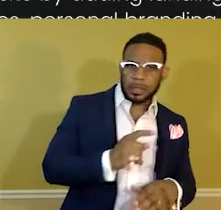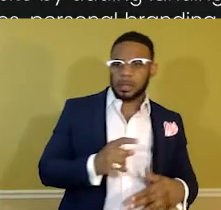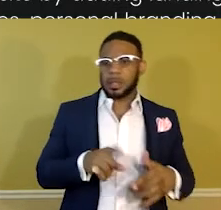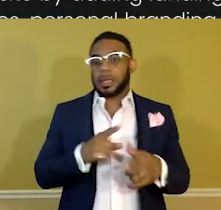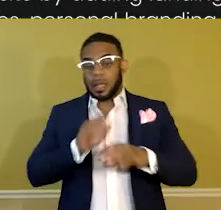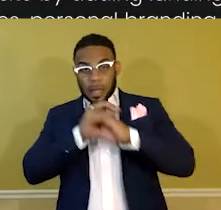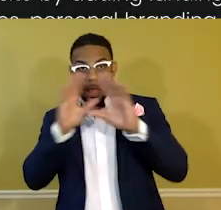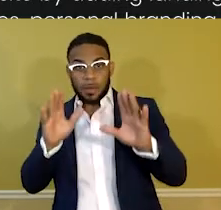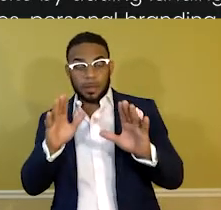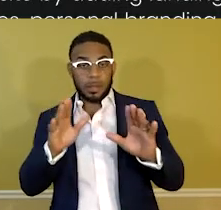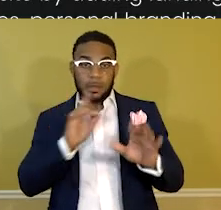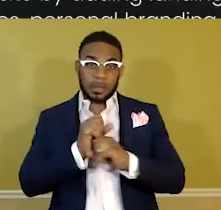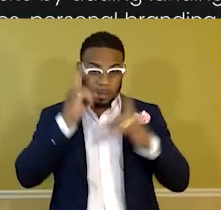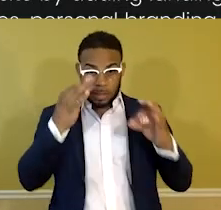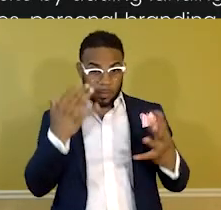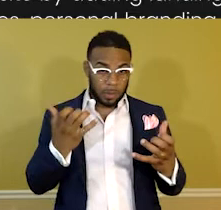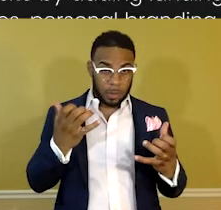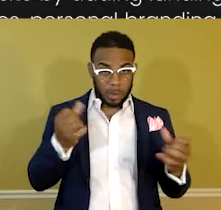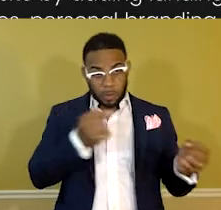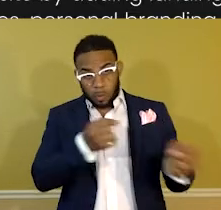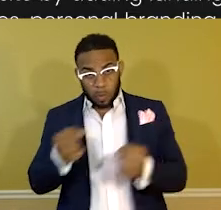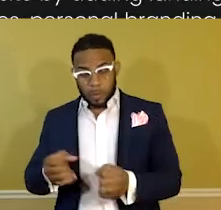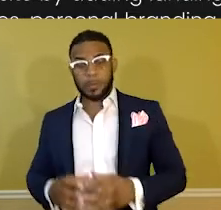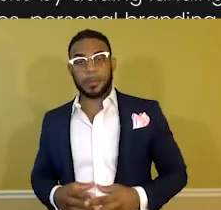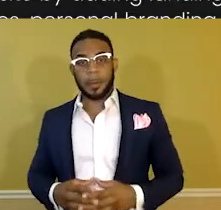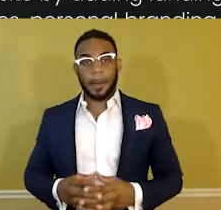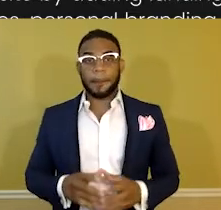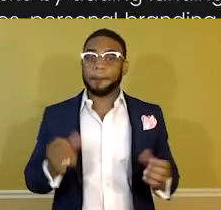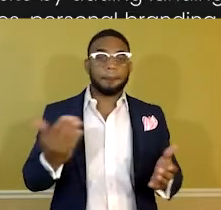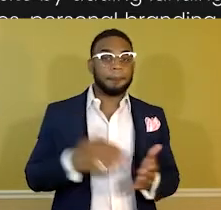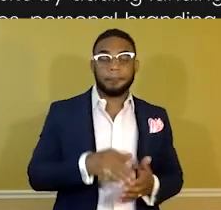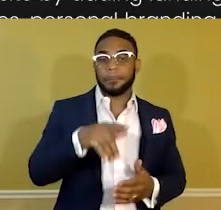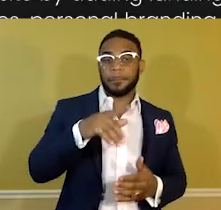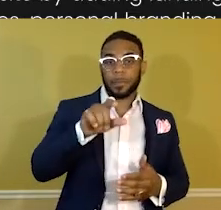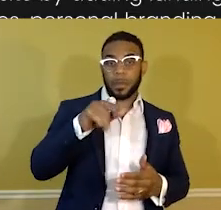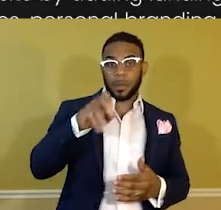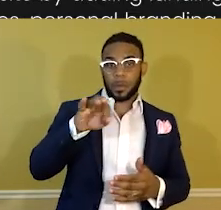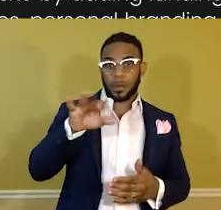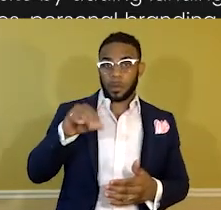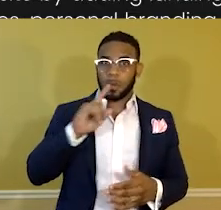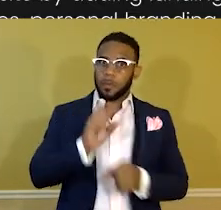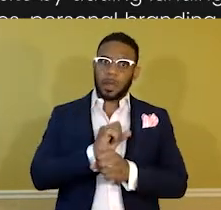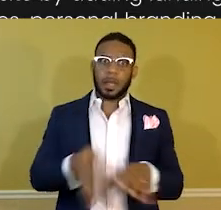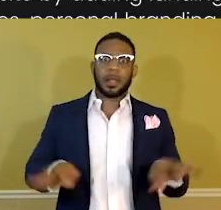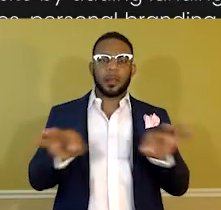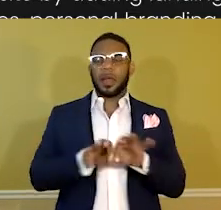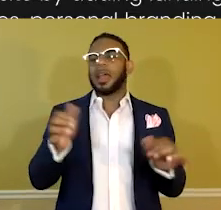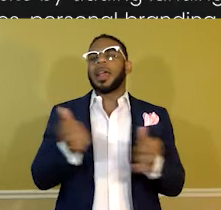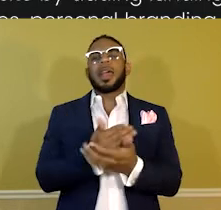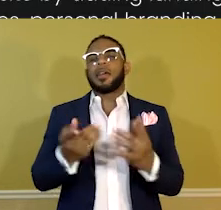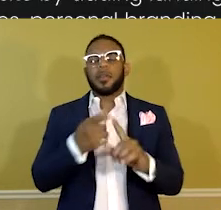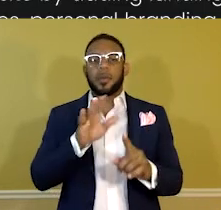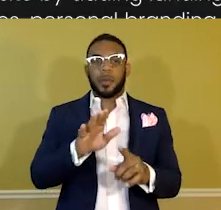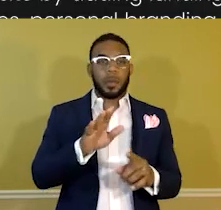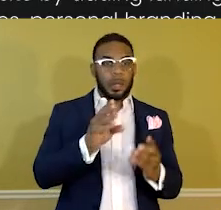and then obviously ultimately decide if they want to bring you in. So again, your portfolio is extremely important. Everything from